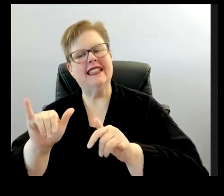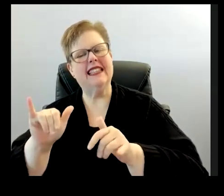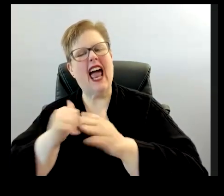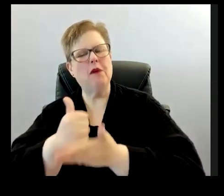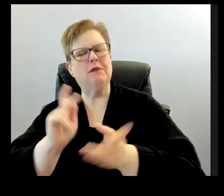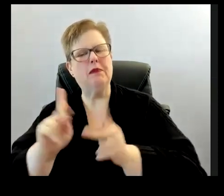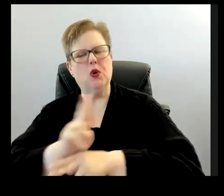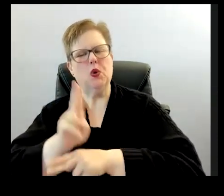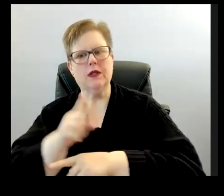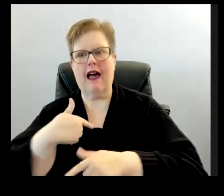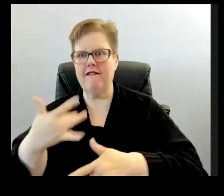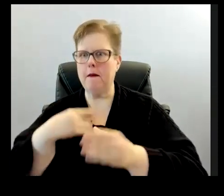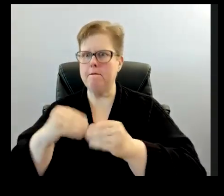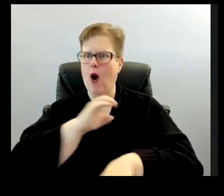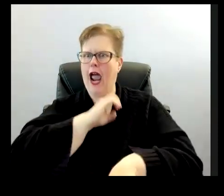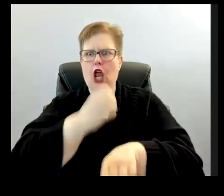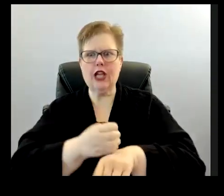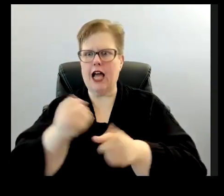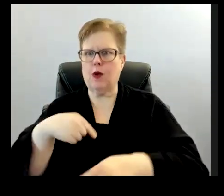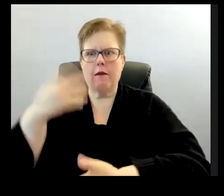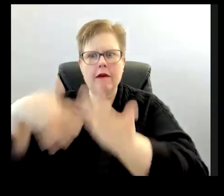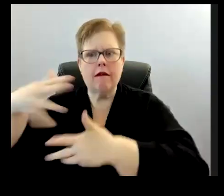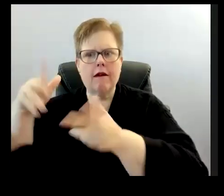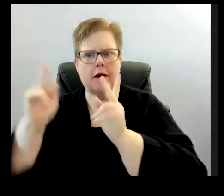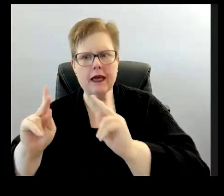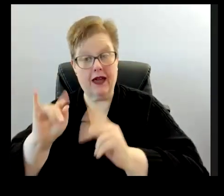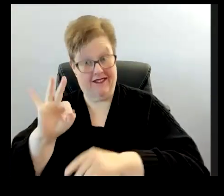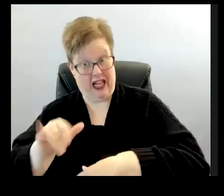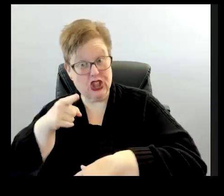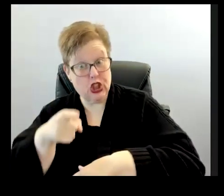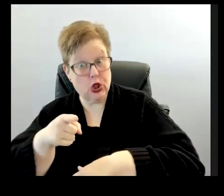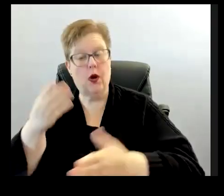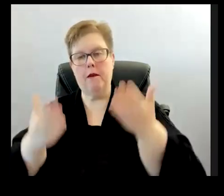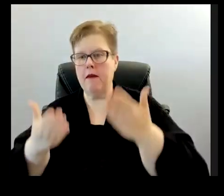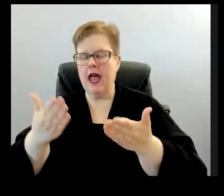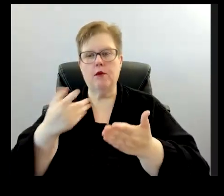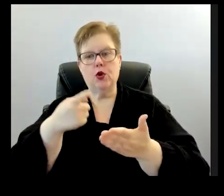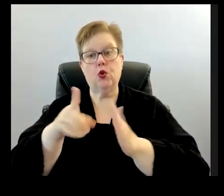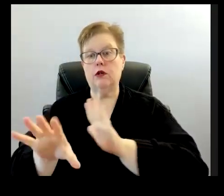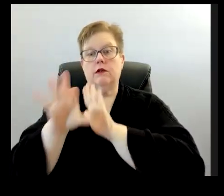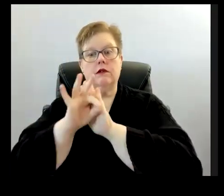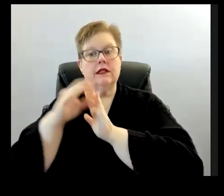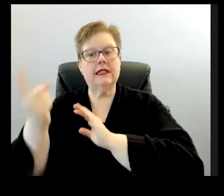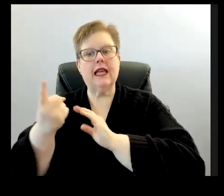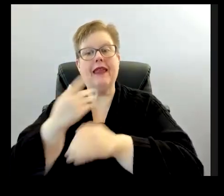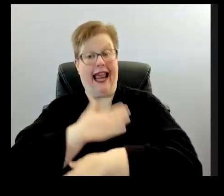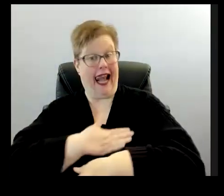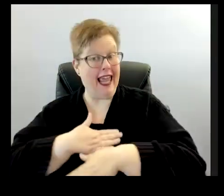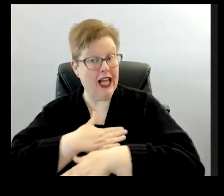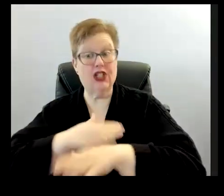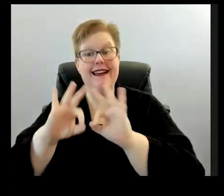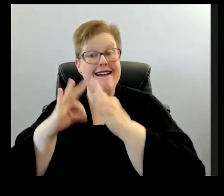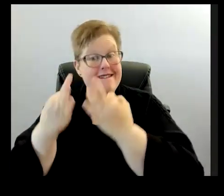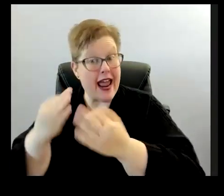words, right? I feel energized with people. So if that's you, maybe choosing something leisurely or